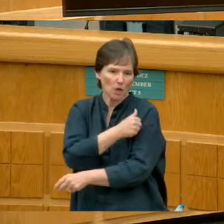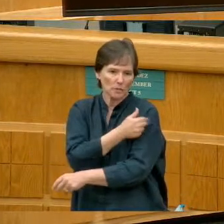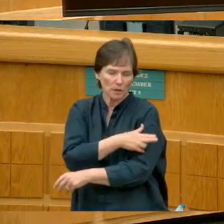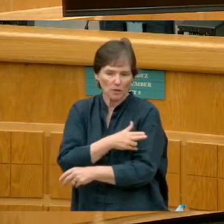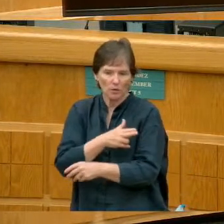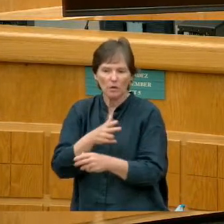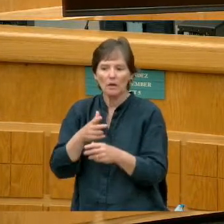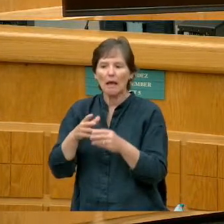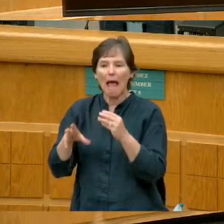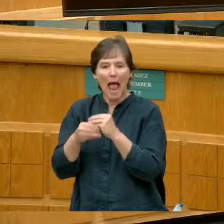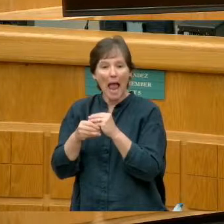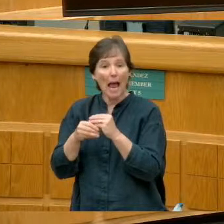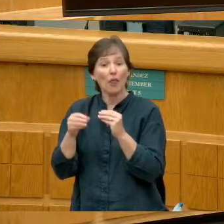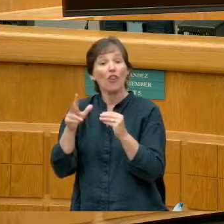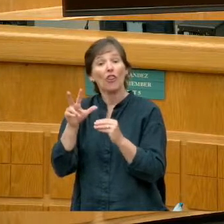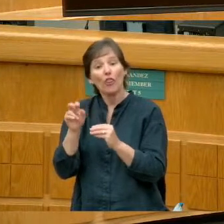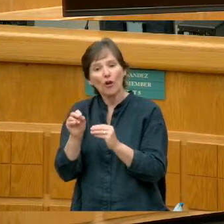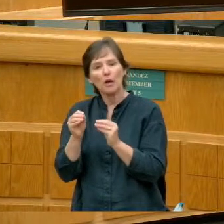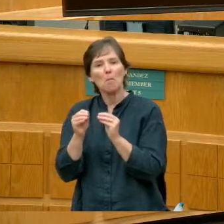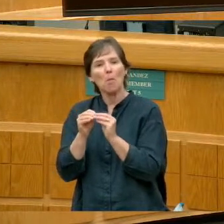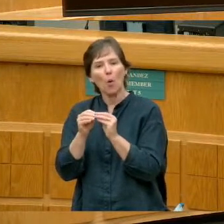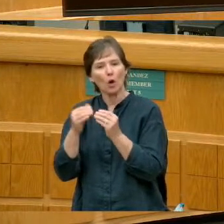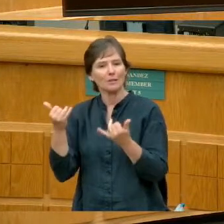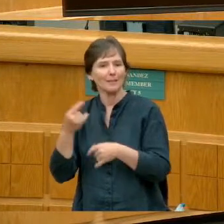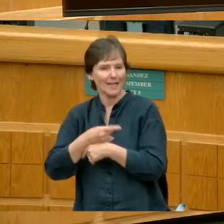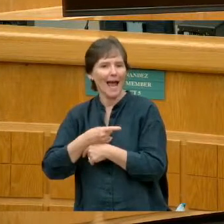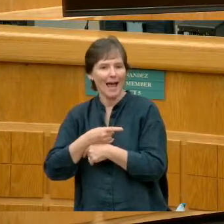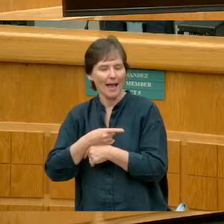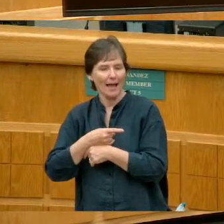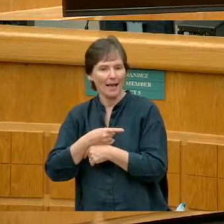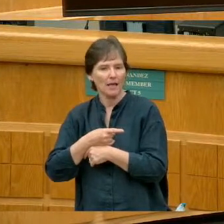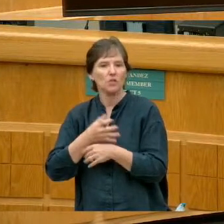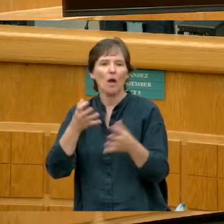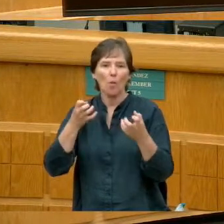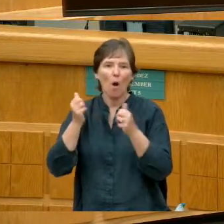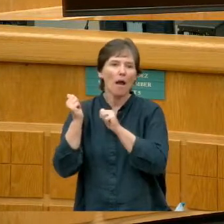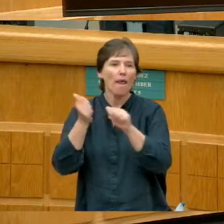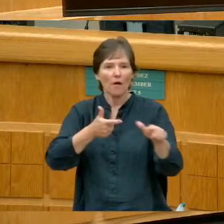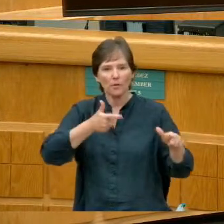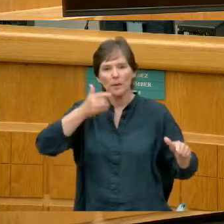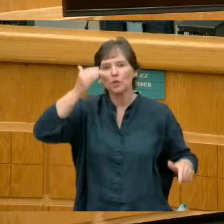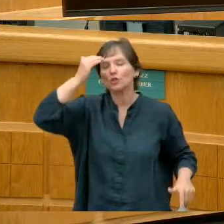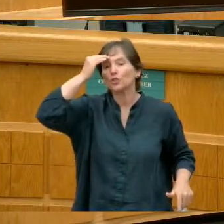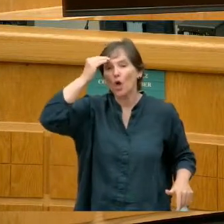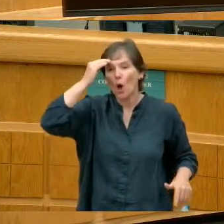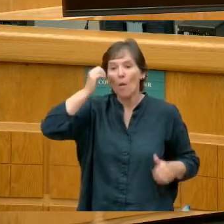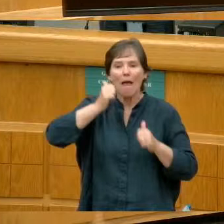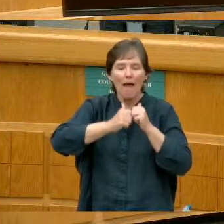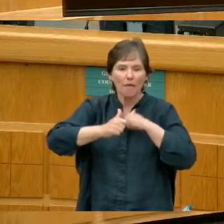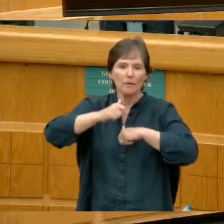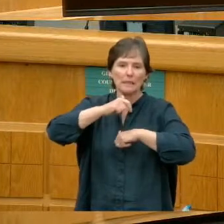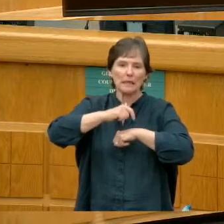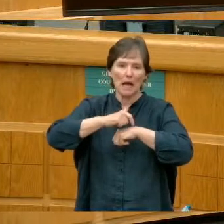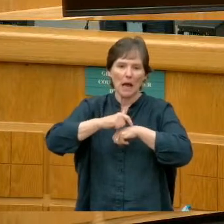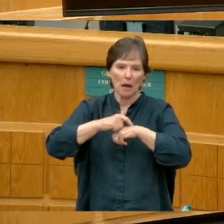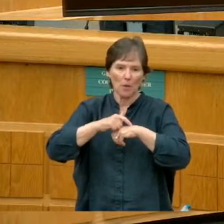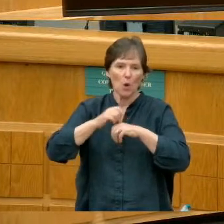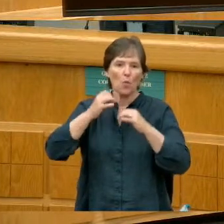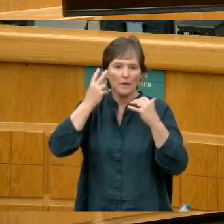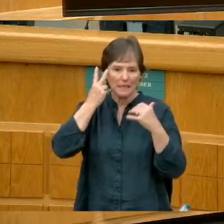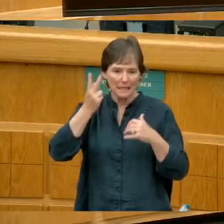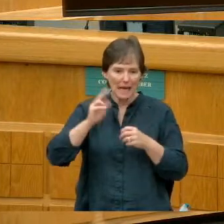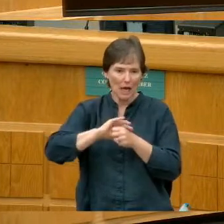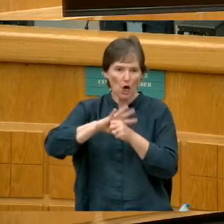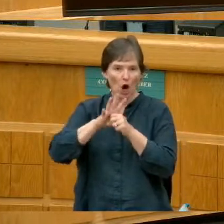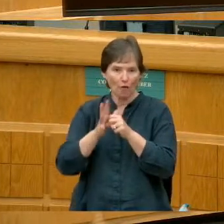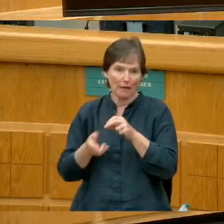today. And so I just want you to know that every time we see these spikes, we continue to add capacity. The